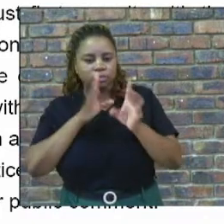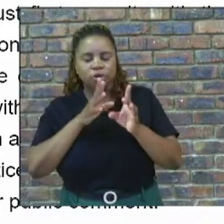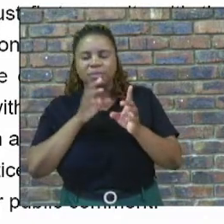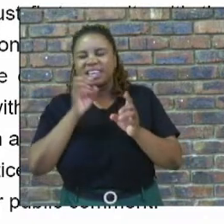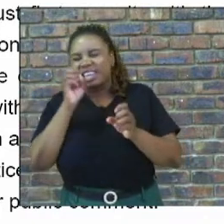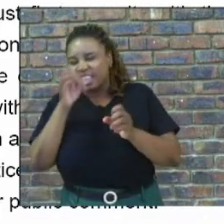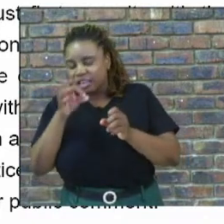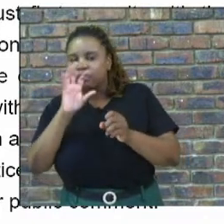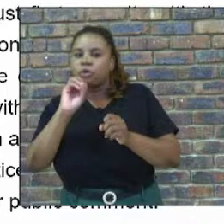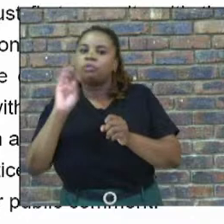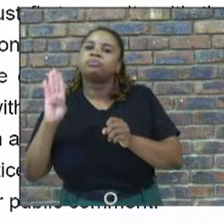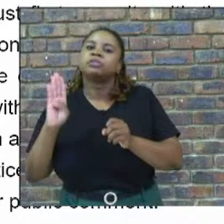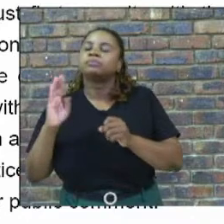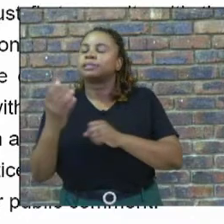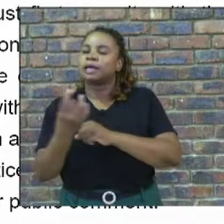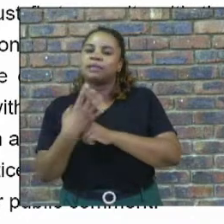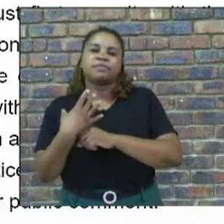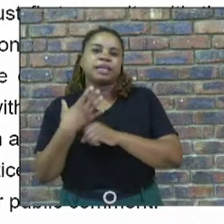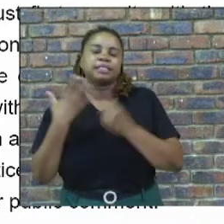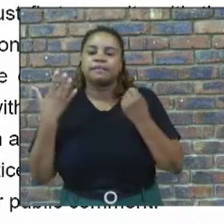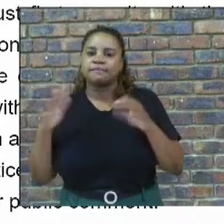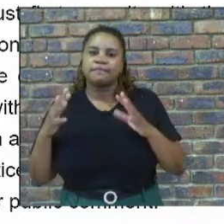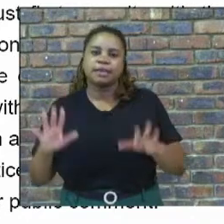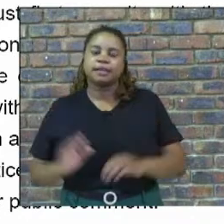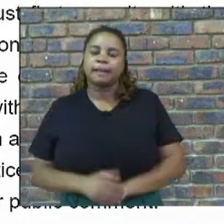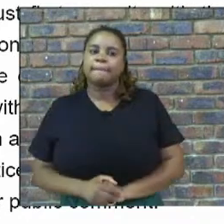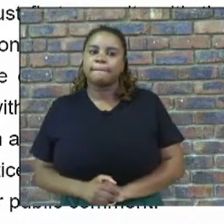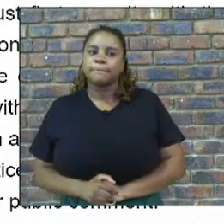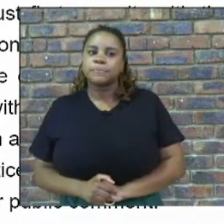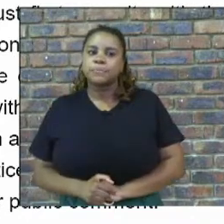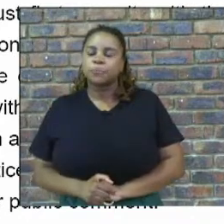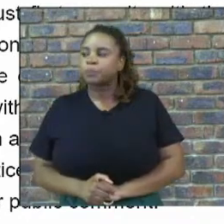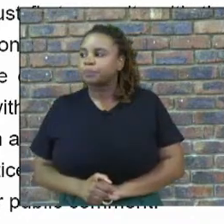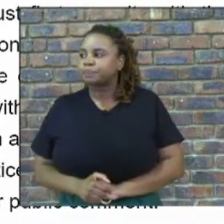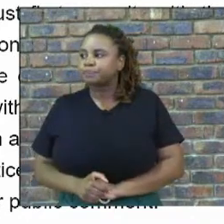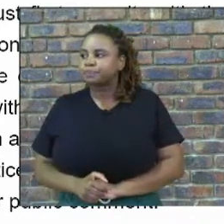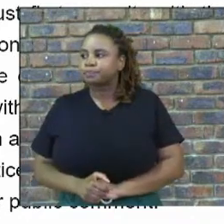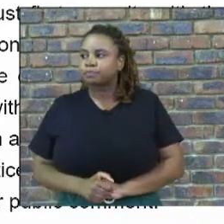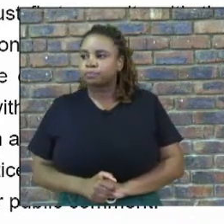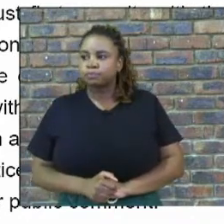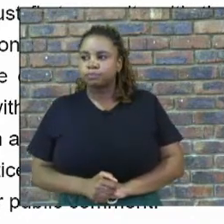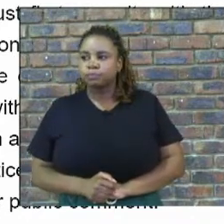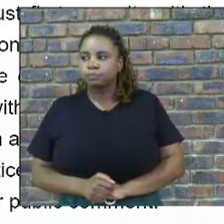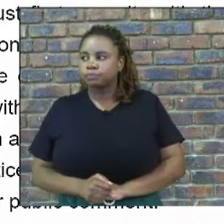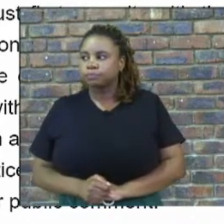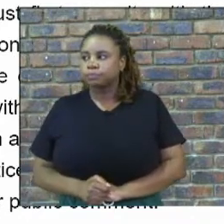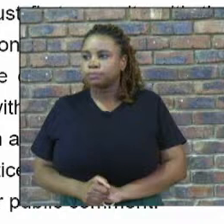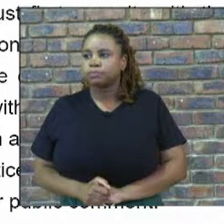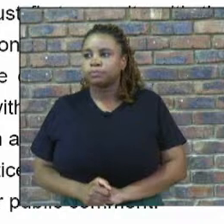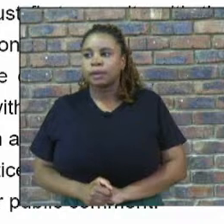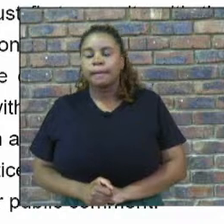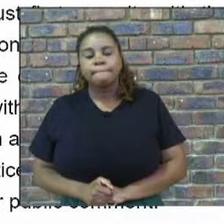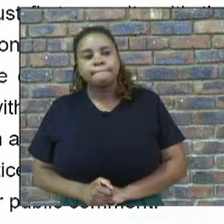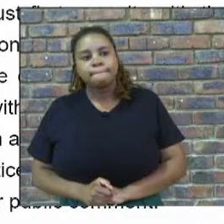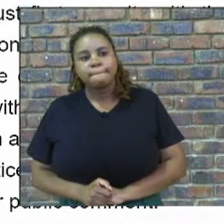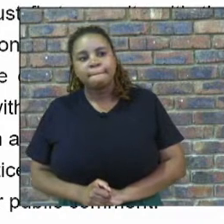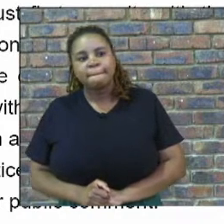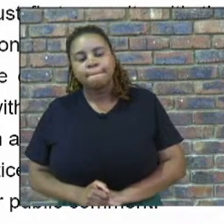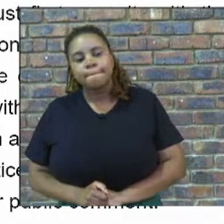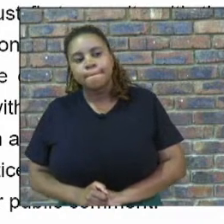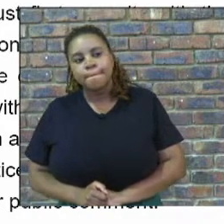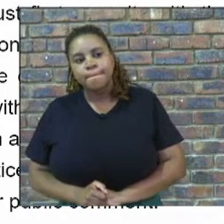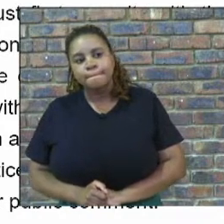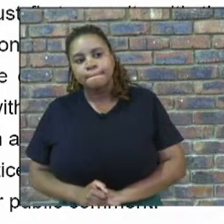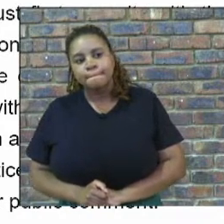The bill set the parameters and procedures in terms of which the minister, by notice in the Gazette, may declare